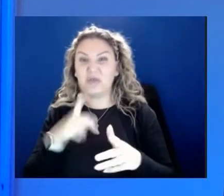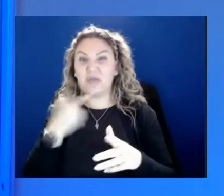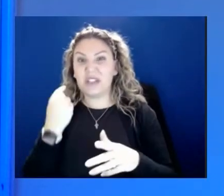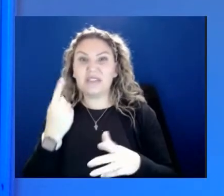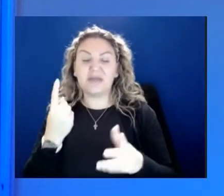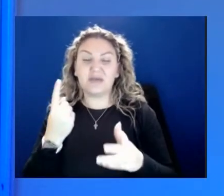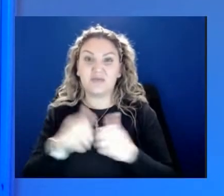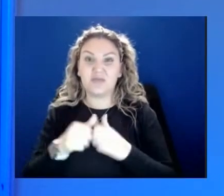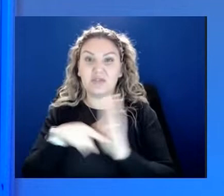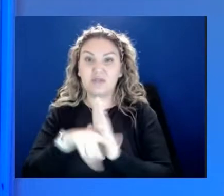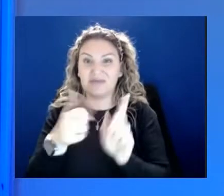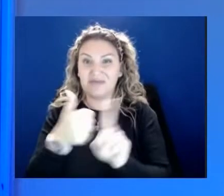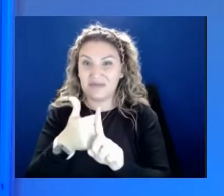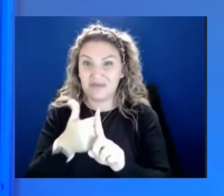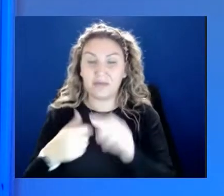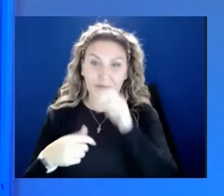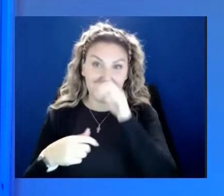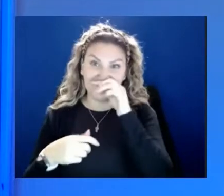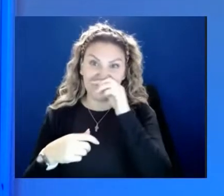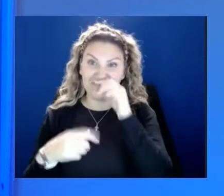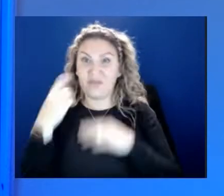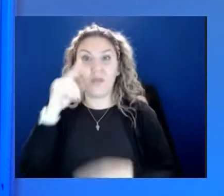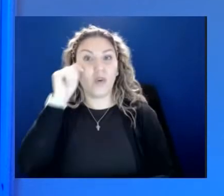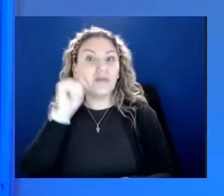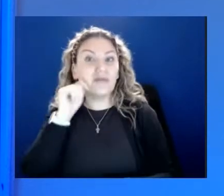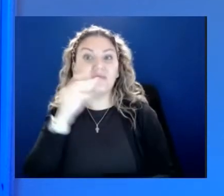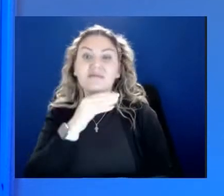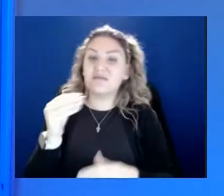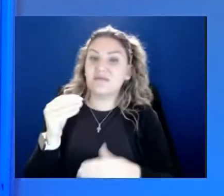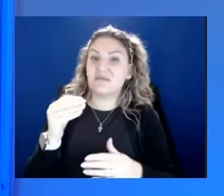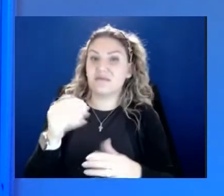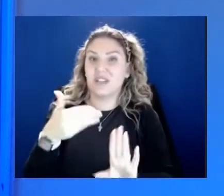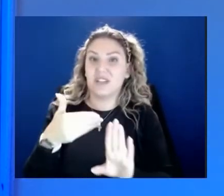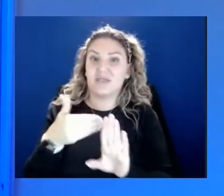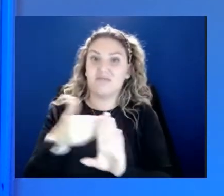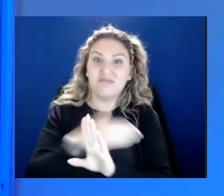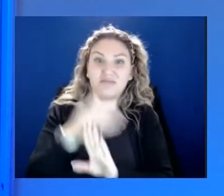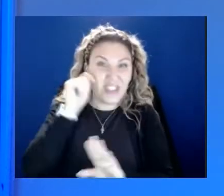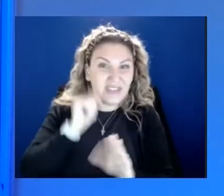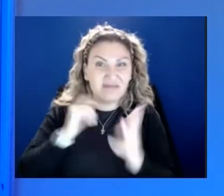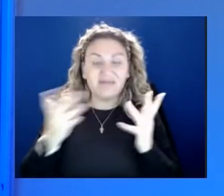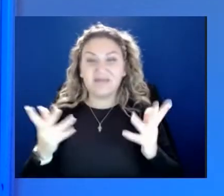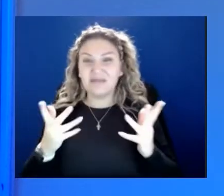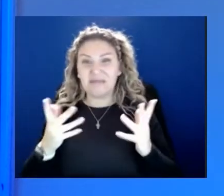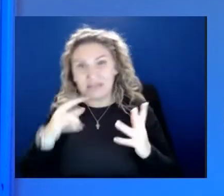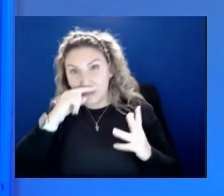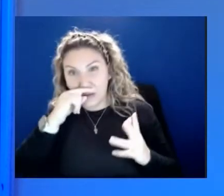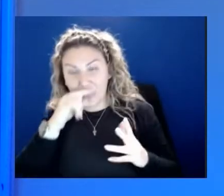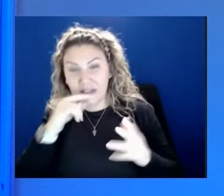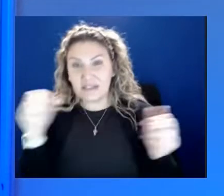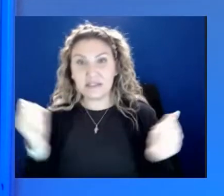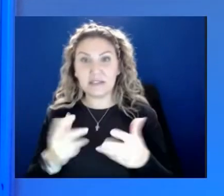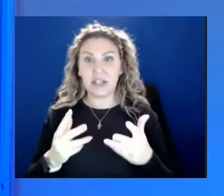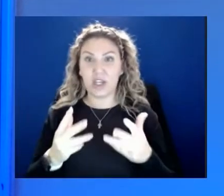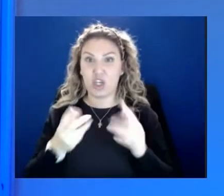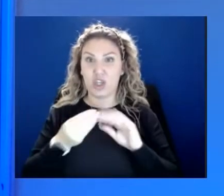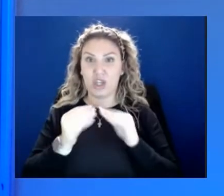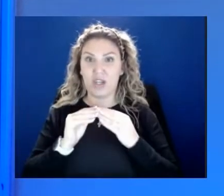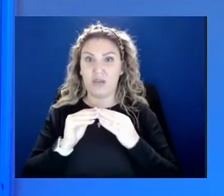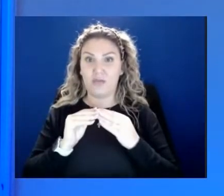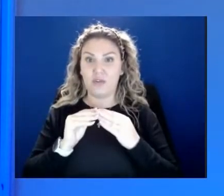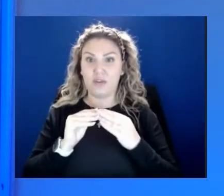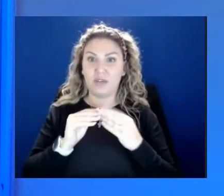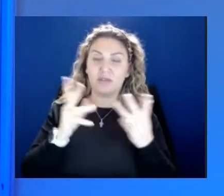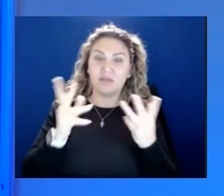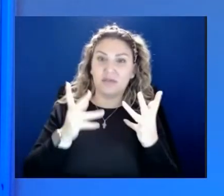for our teens and adolescents and pre-adolescents. And it's scary that the numbers keep going down in terms of age,